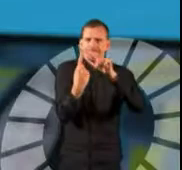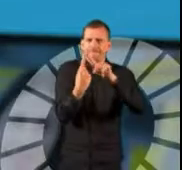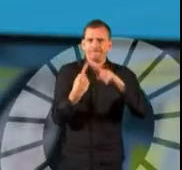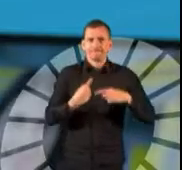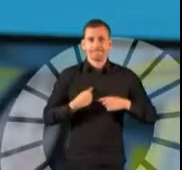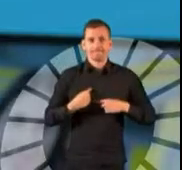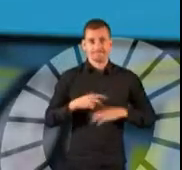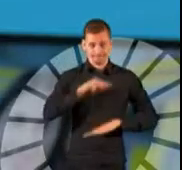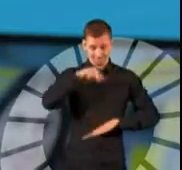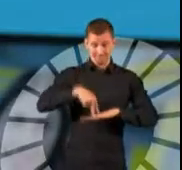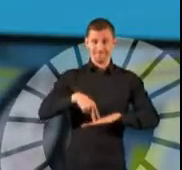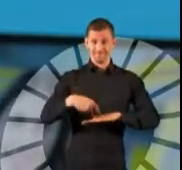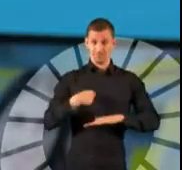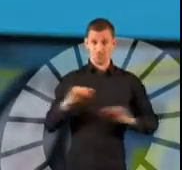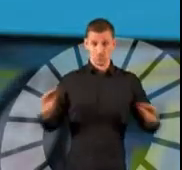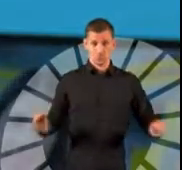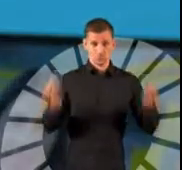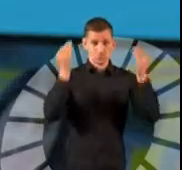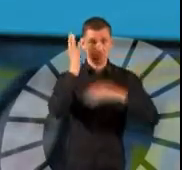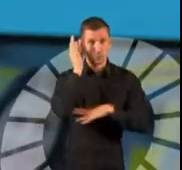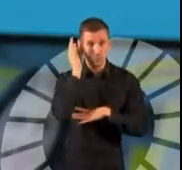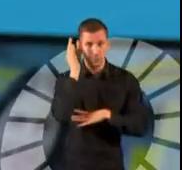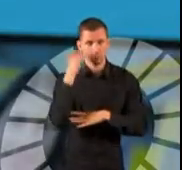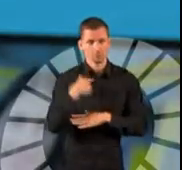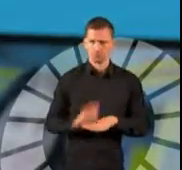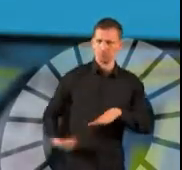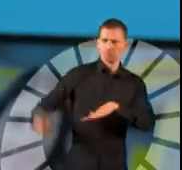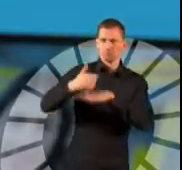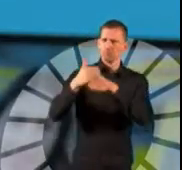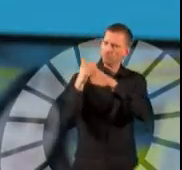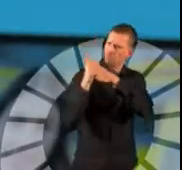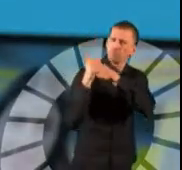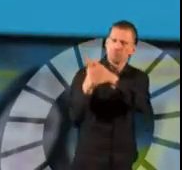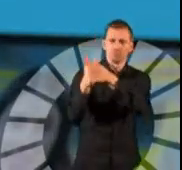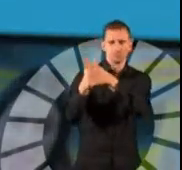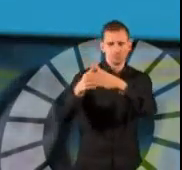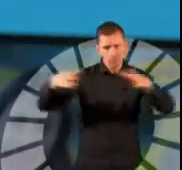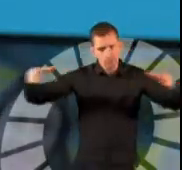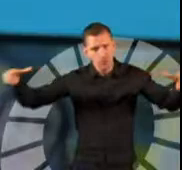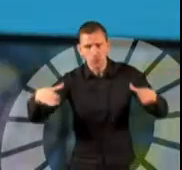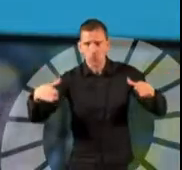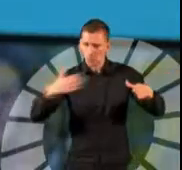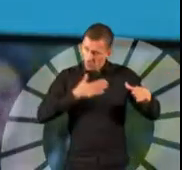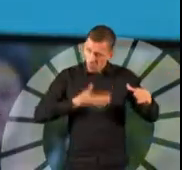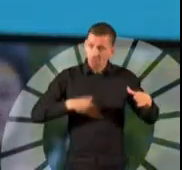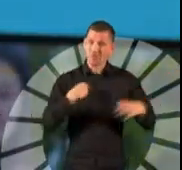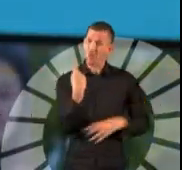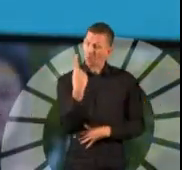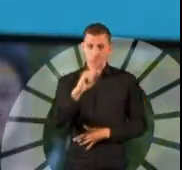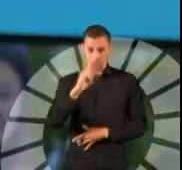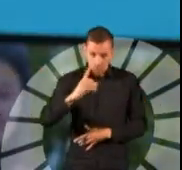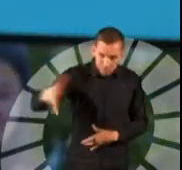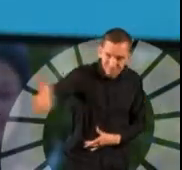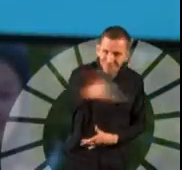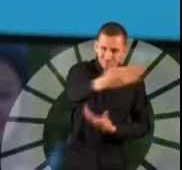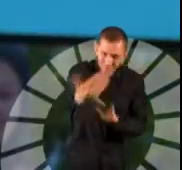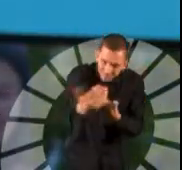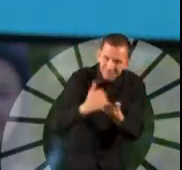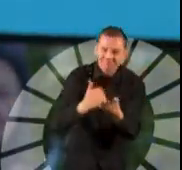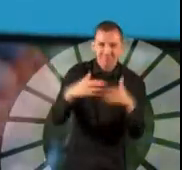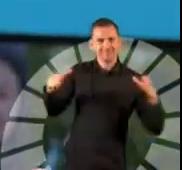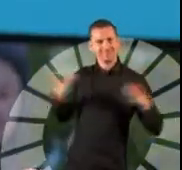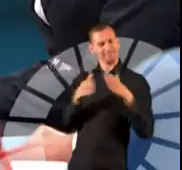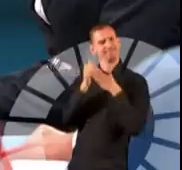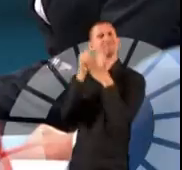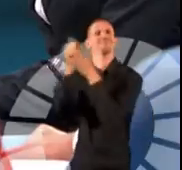fact, we developed Africa Young Women Beijing Plus 25 Manifesto with 10 bold demands. So we're coming here to ask you,